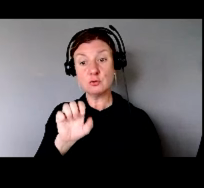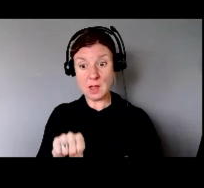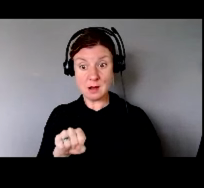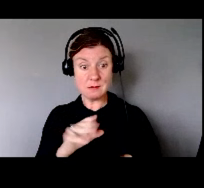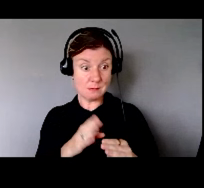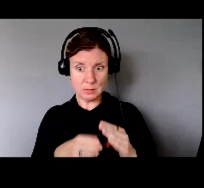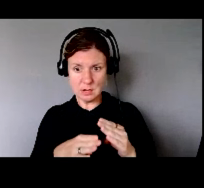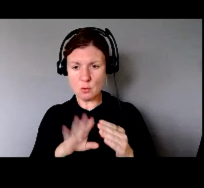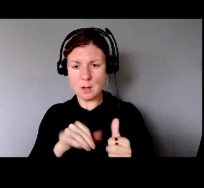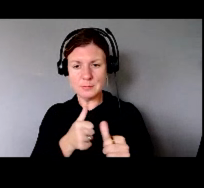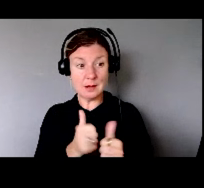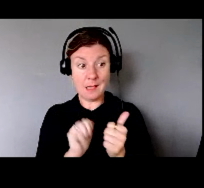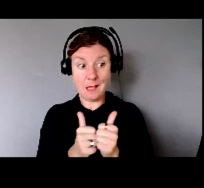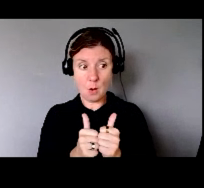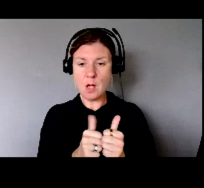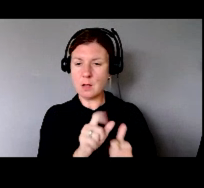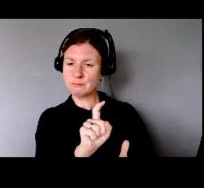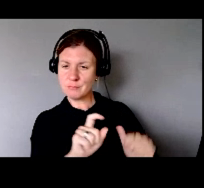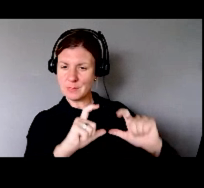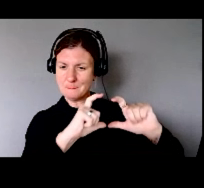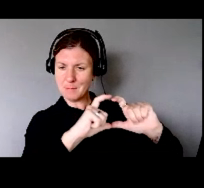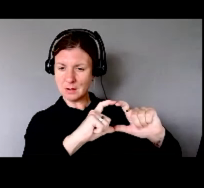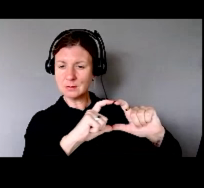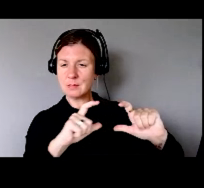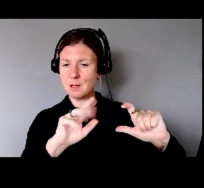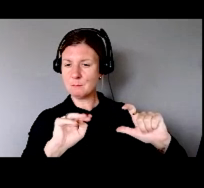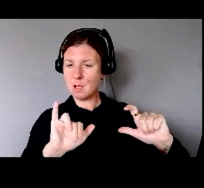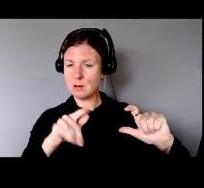My Profile located on the home page here.